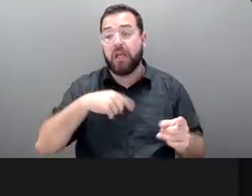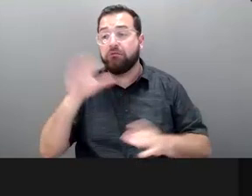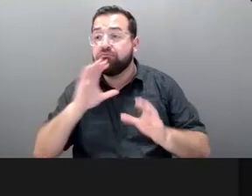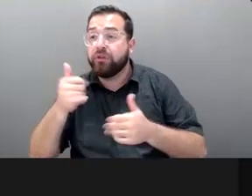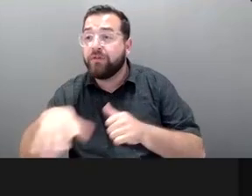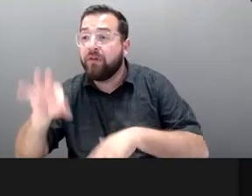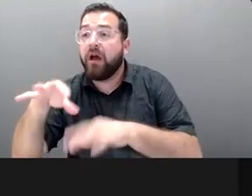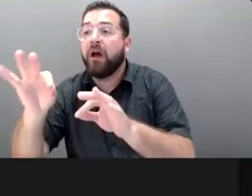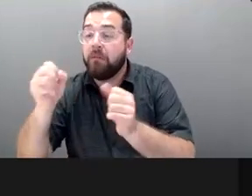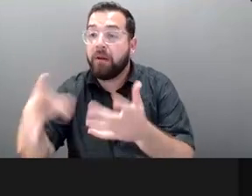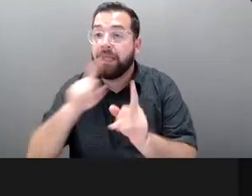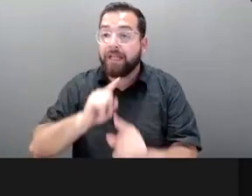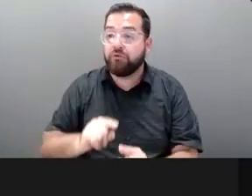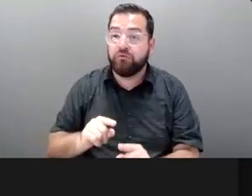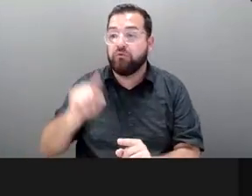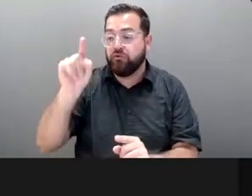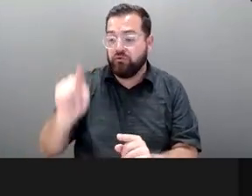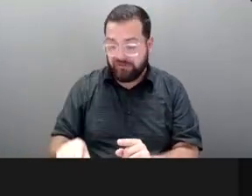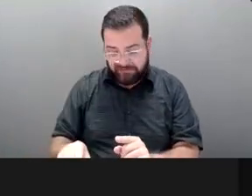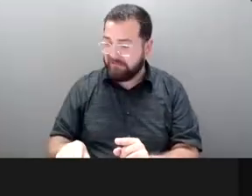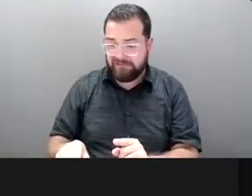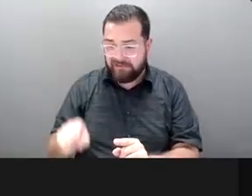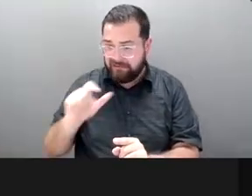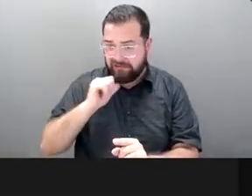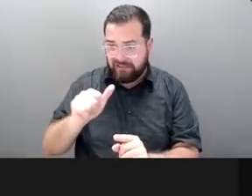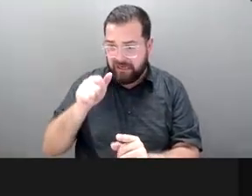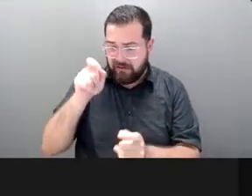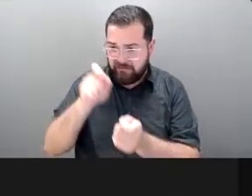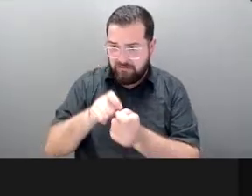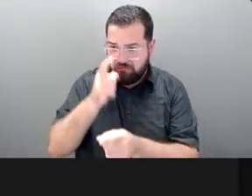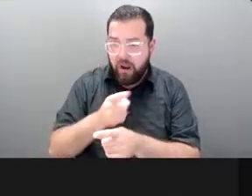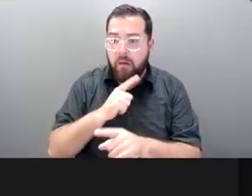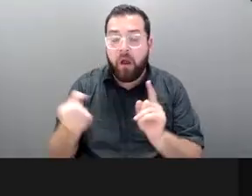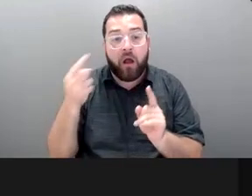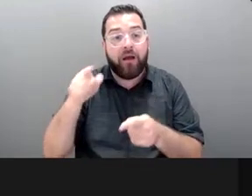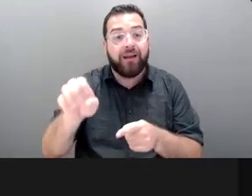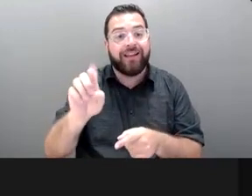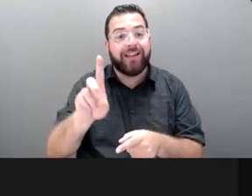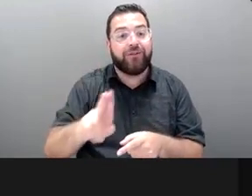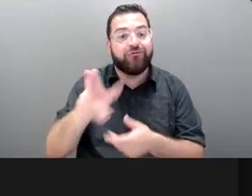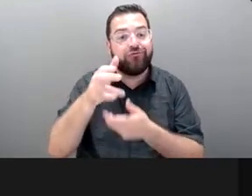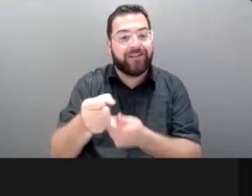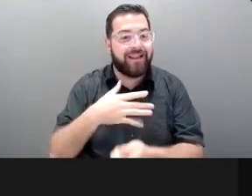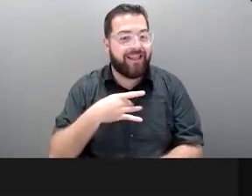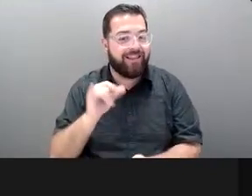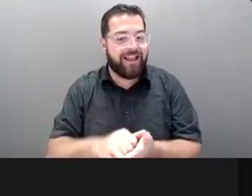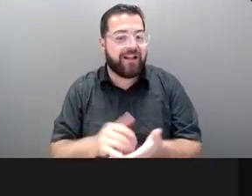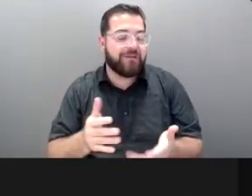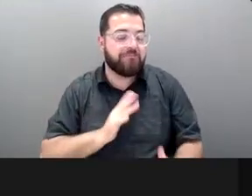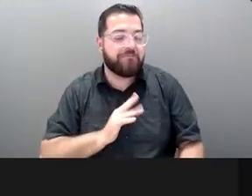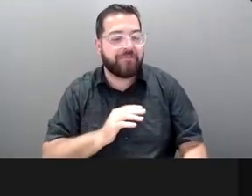lot of its answers we're not so right on, but EduTrust is helpful. Yeah, you only just started trying